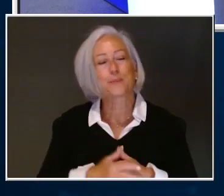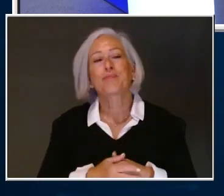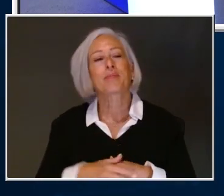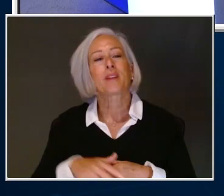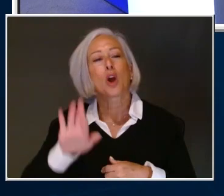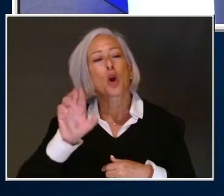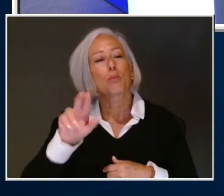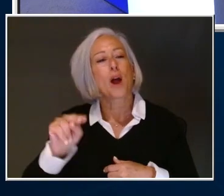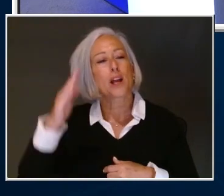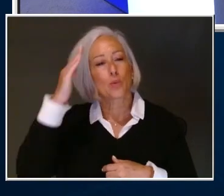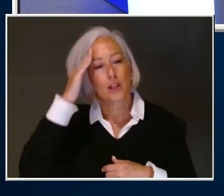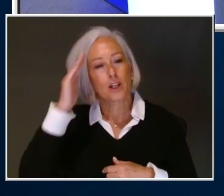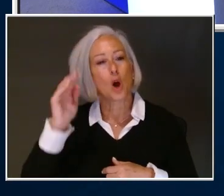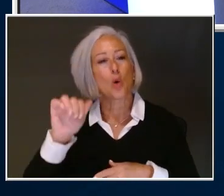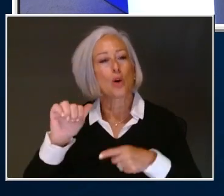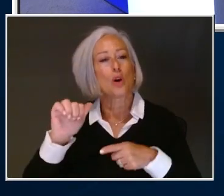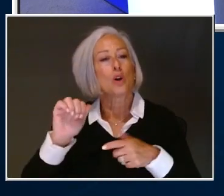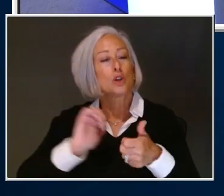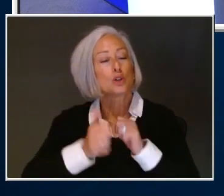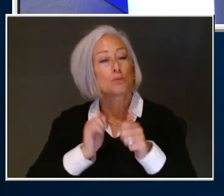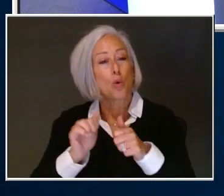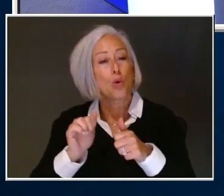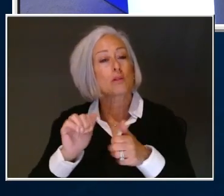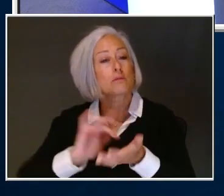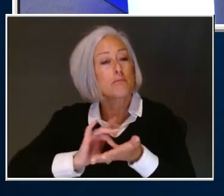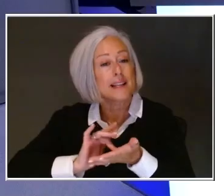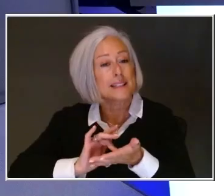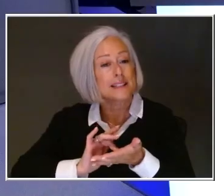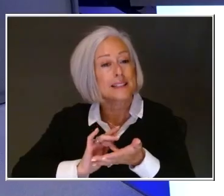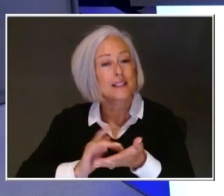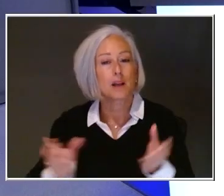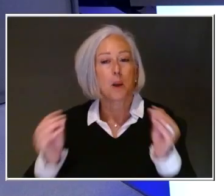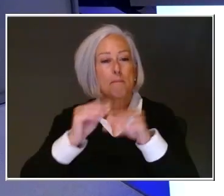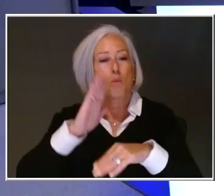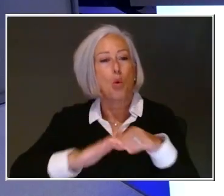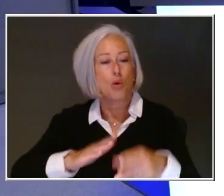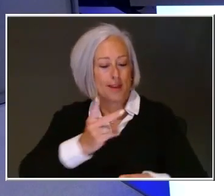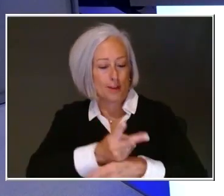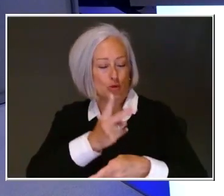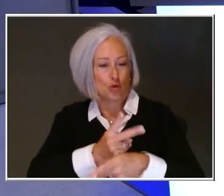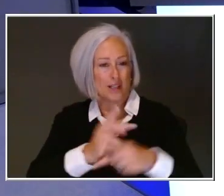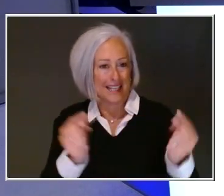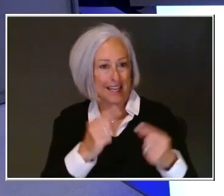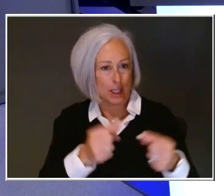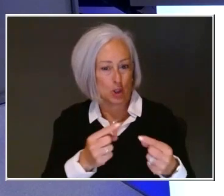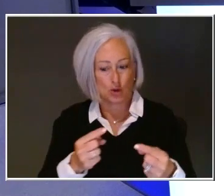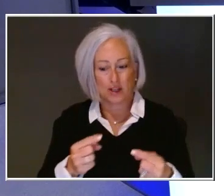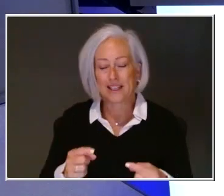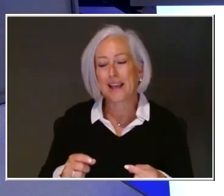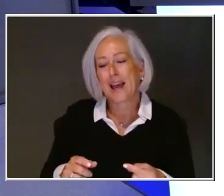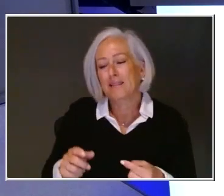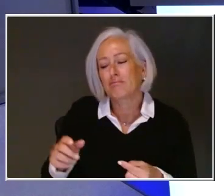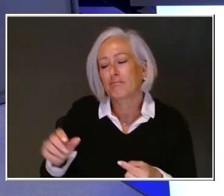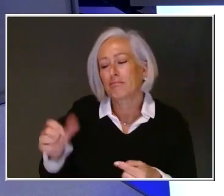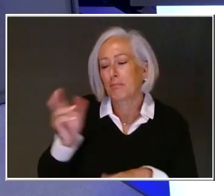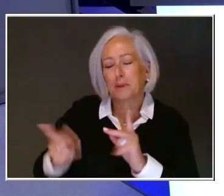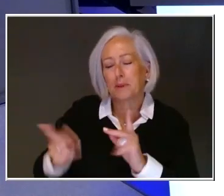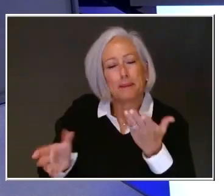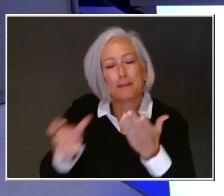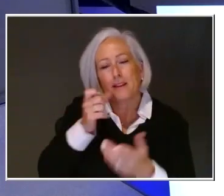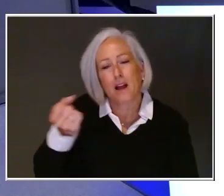just treating injuries. Casual fans might not understand all that goes into this, but what else does Kansas Team Health